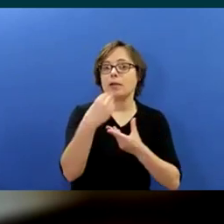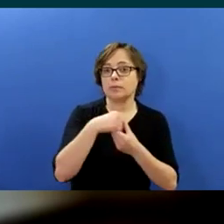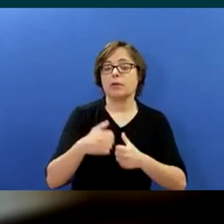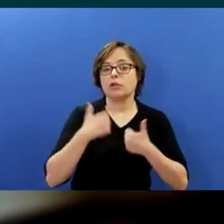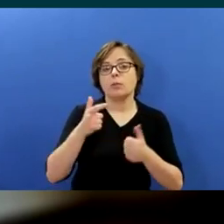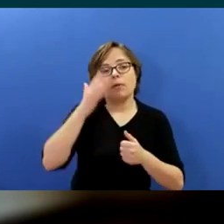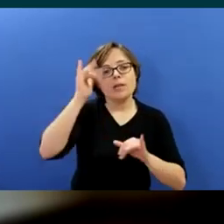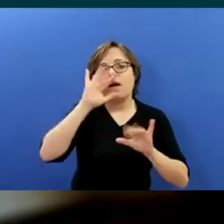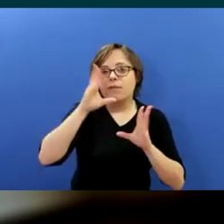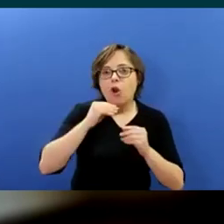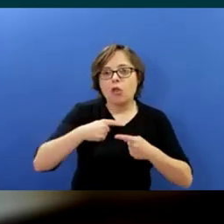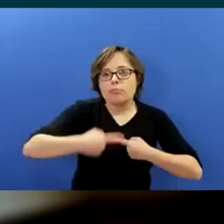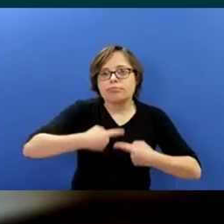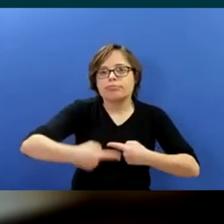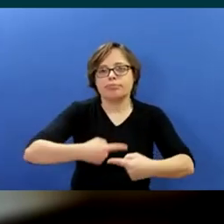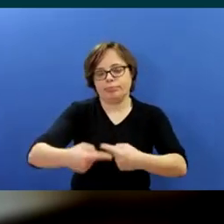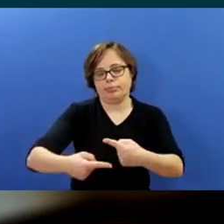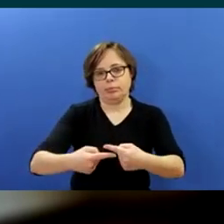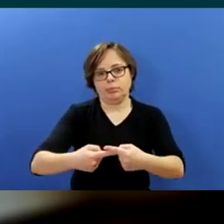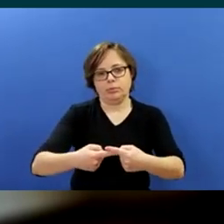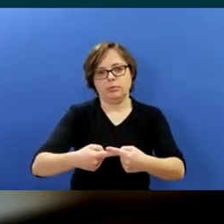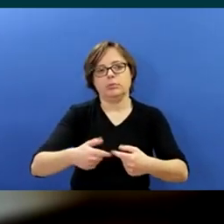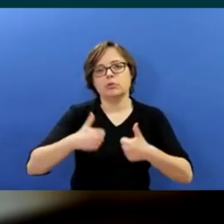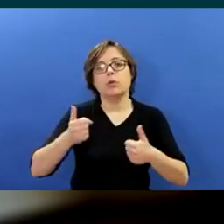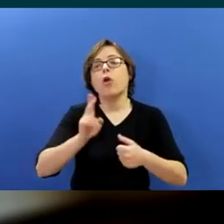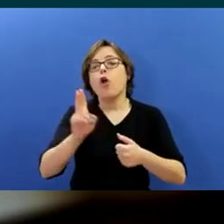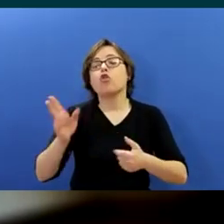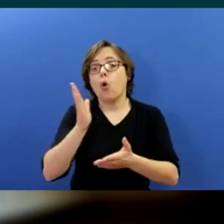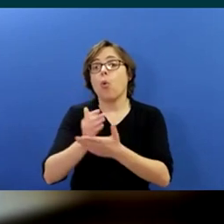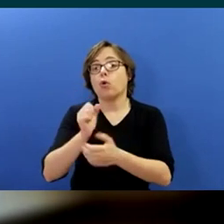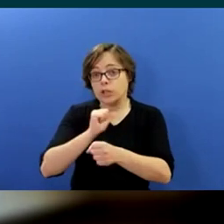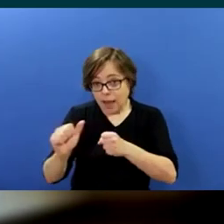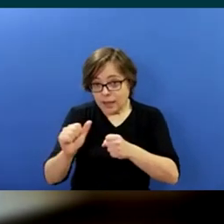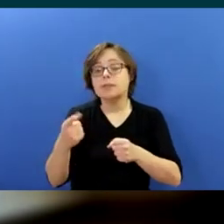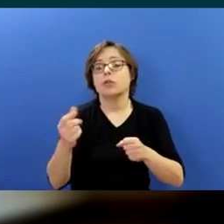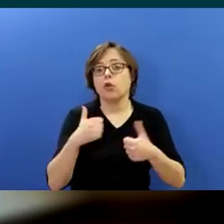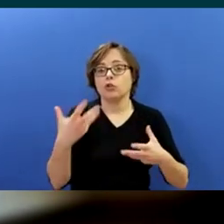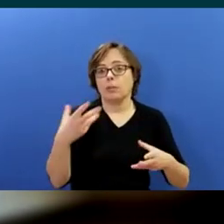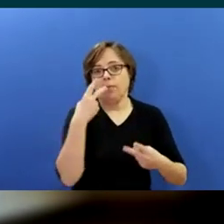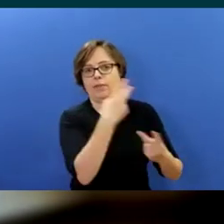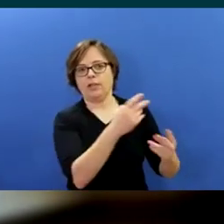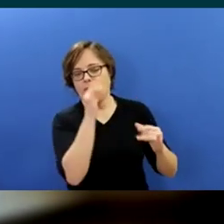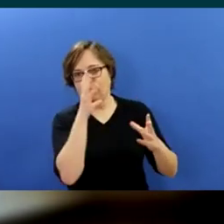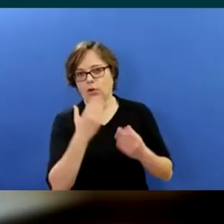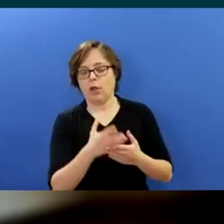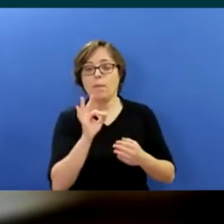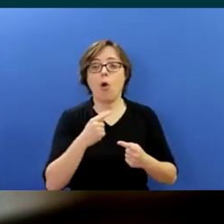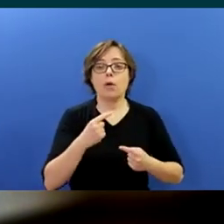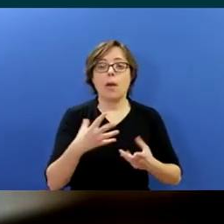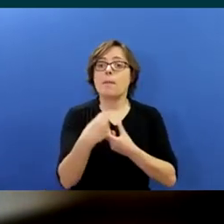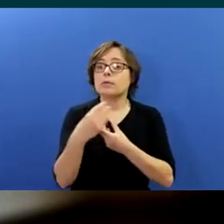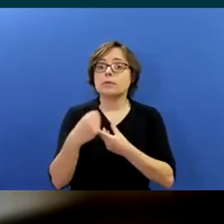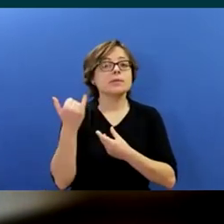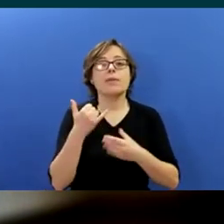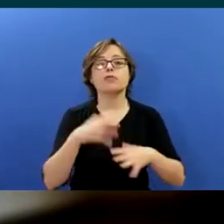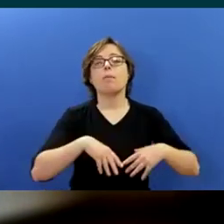are there, because often participatory processes start from a tabula rasa, which is actually the worst thing you can do